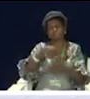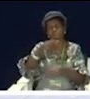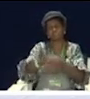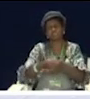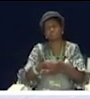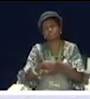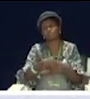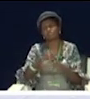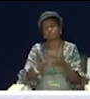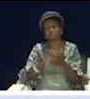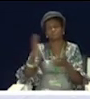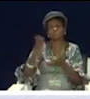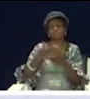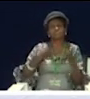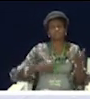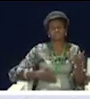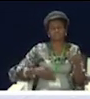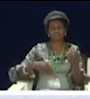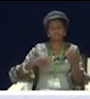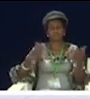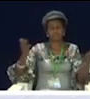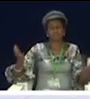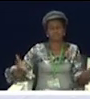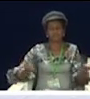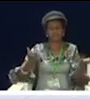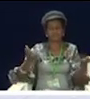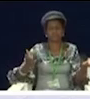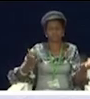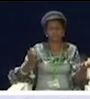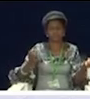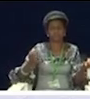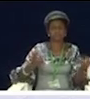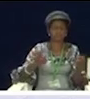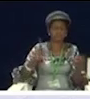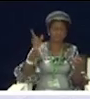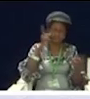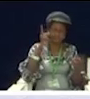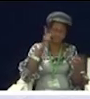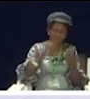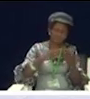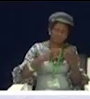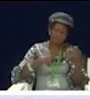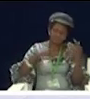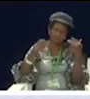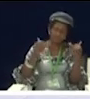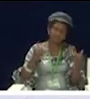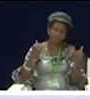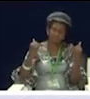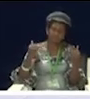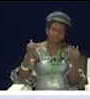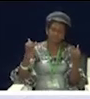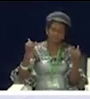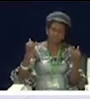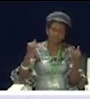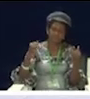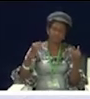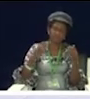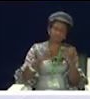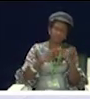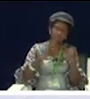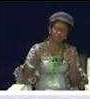He said there is somebody here listening to me right now. One of